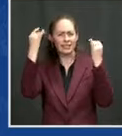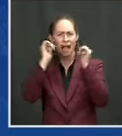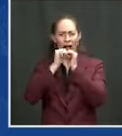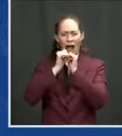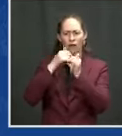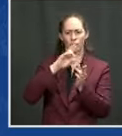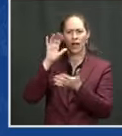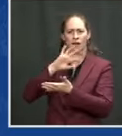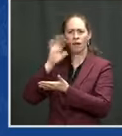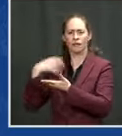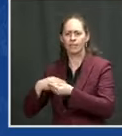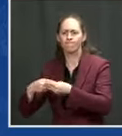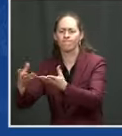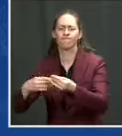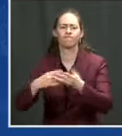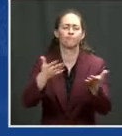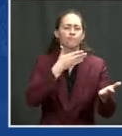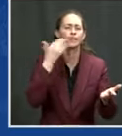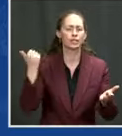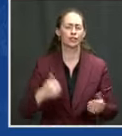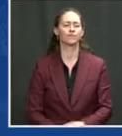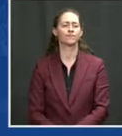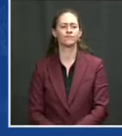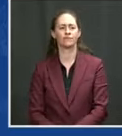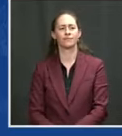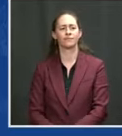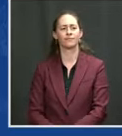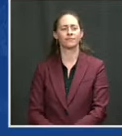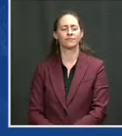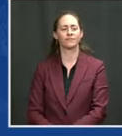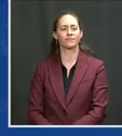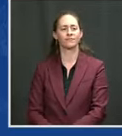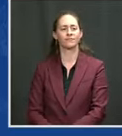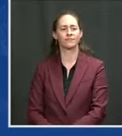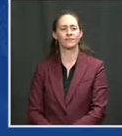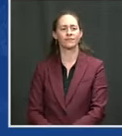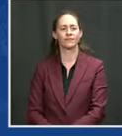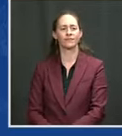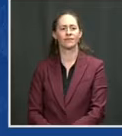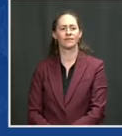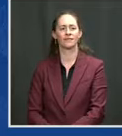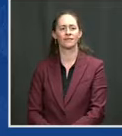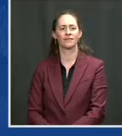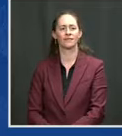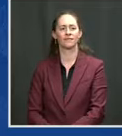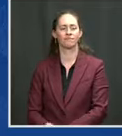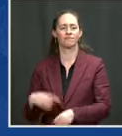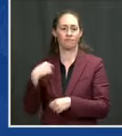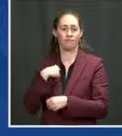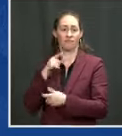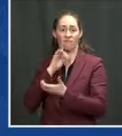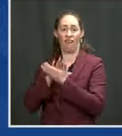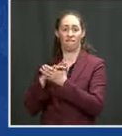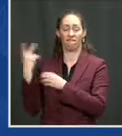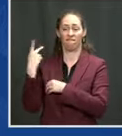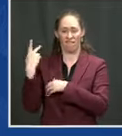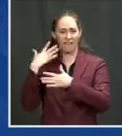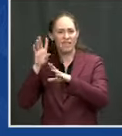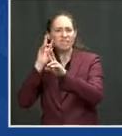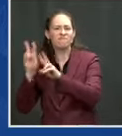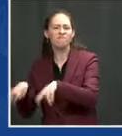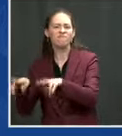wife, Fran, and I have been to, I think, 37, 38 different vaccine clinics, and we always talk to the people who are getting vaccinated.